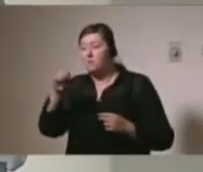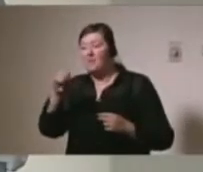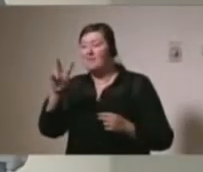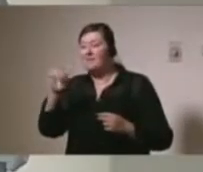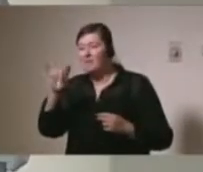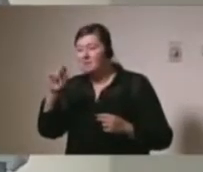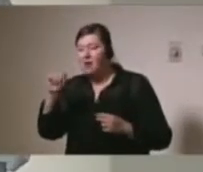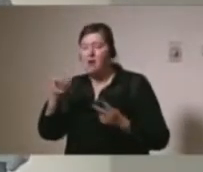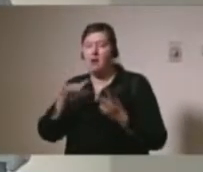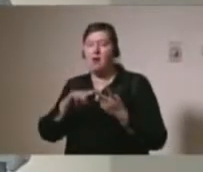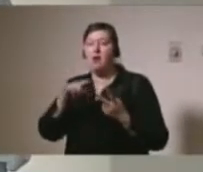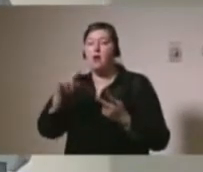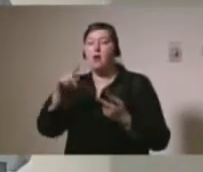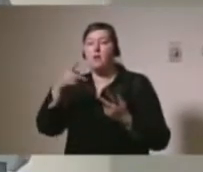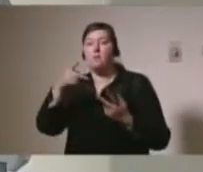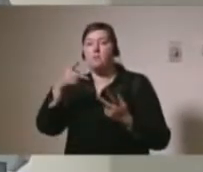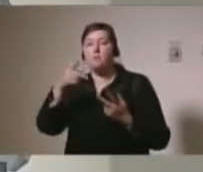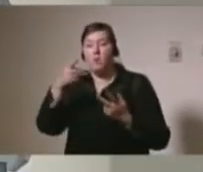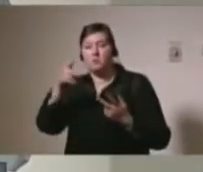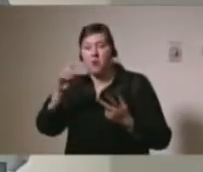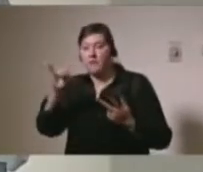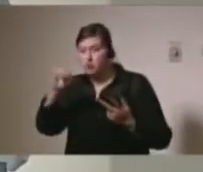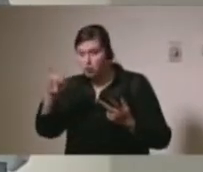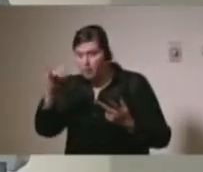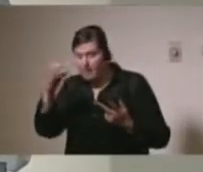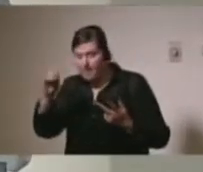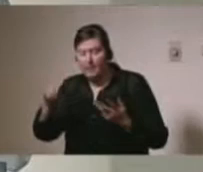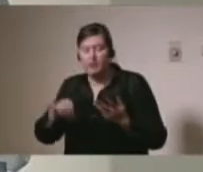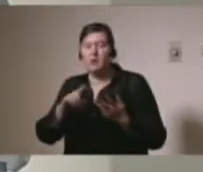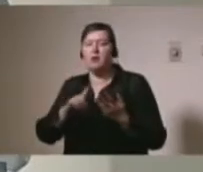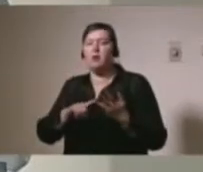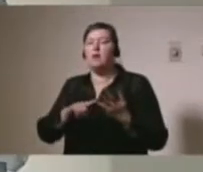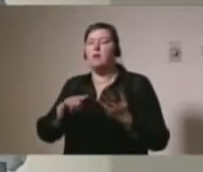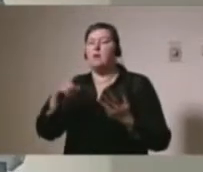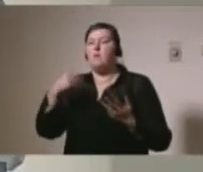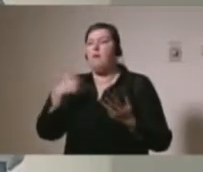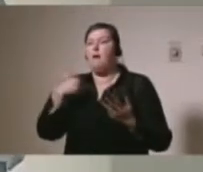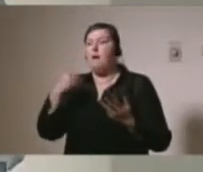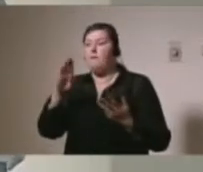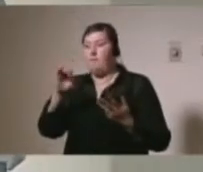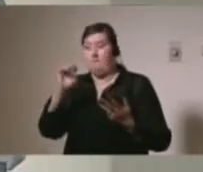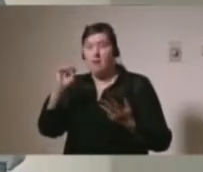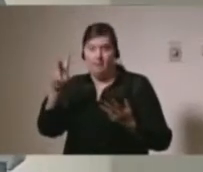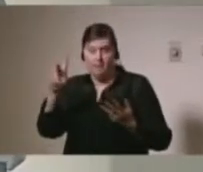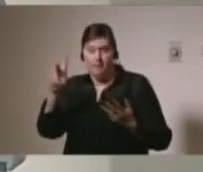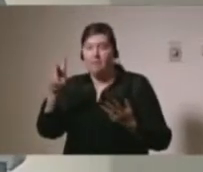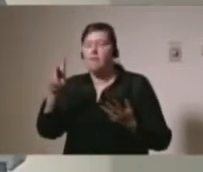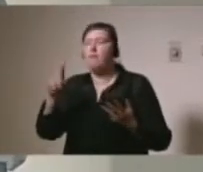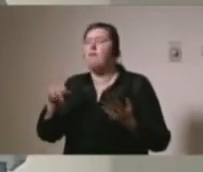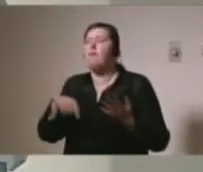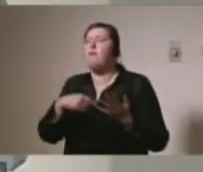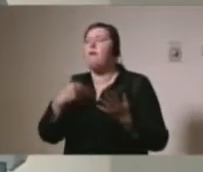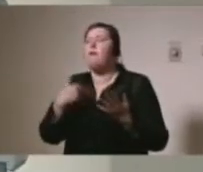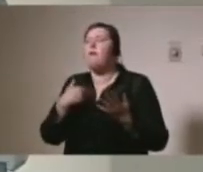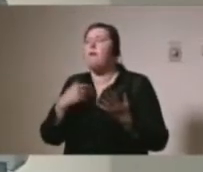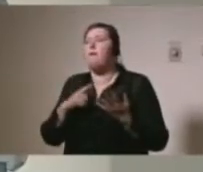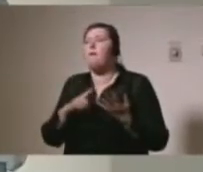an insurance company. We have Banque du Midi. We